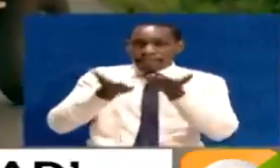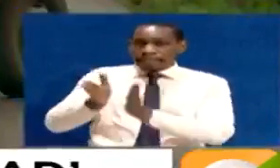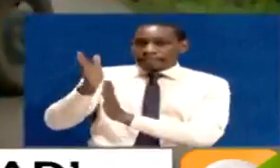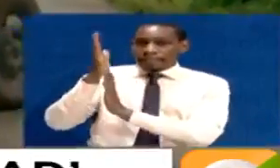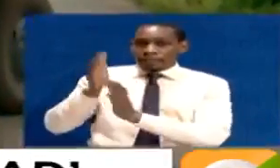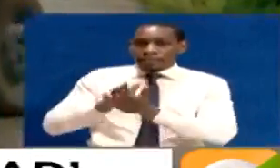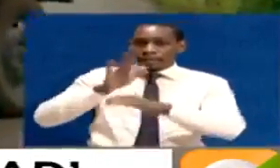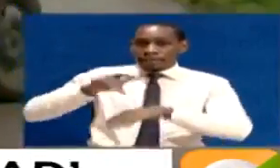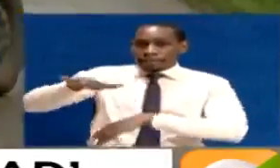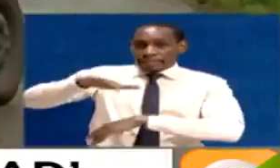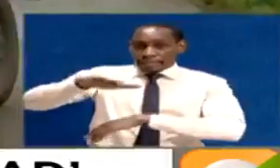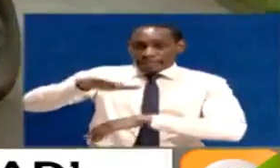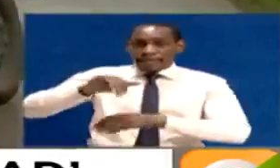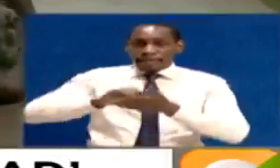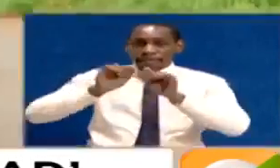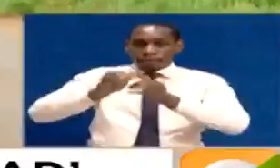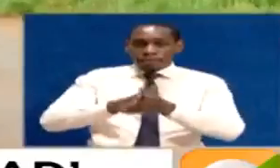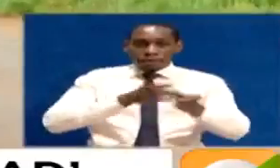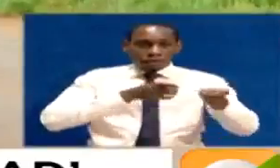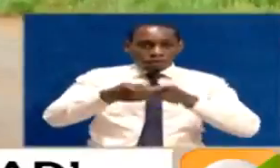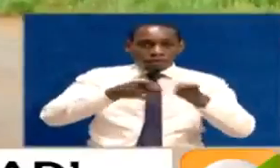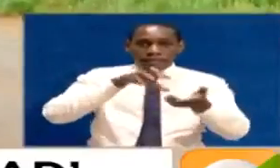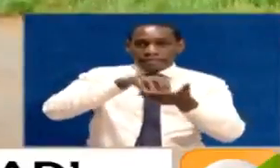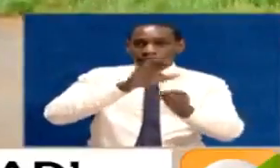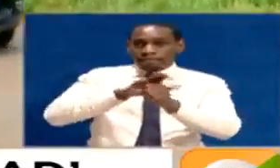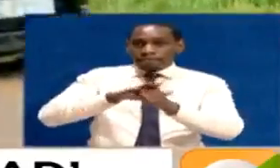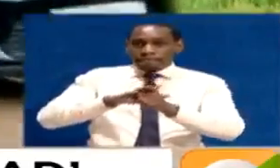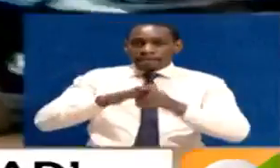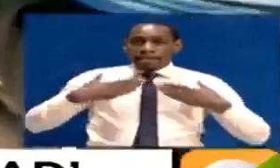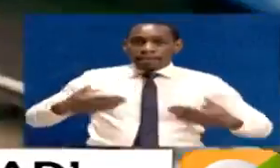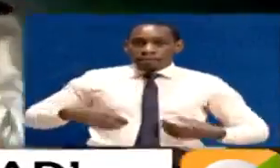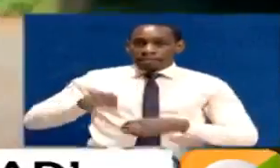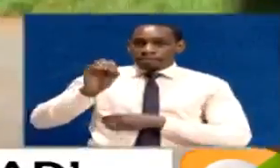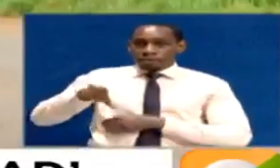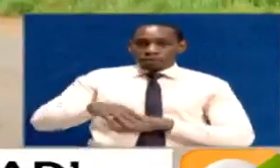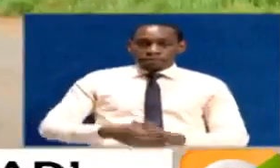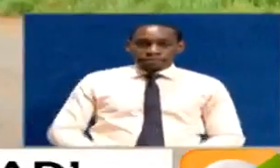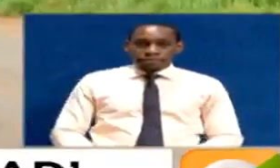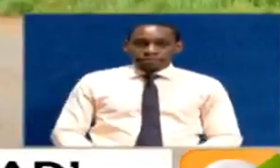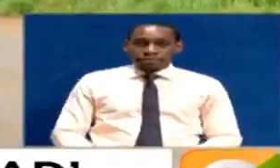security in the affected areas to curb the rising cases of dumping of bodies.